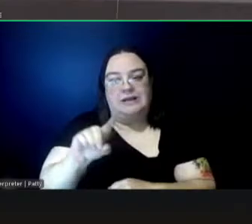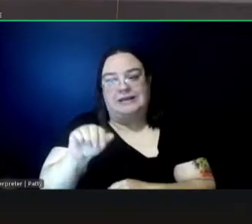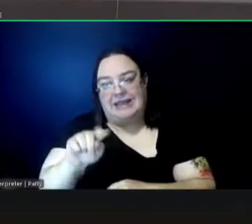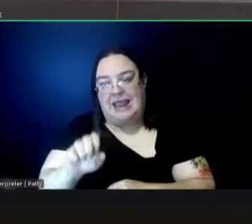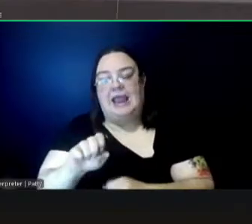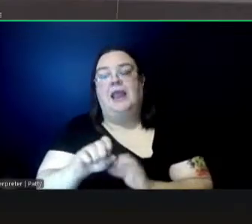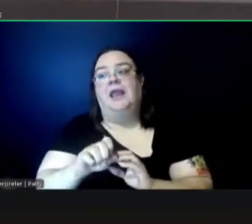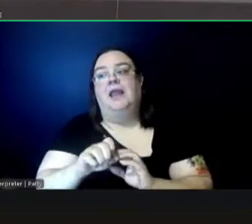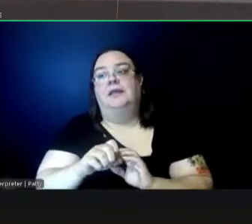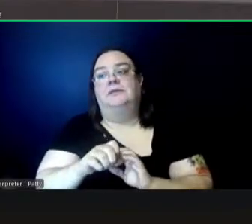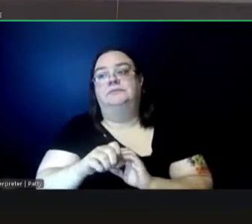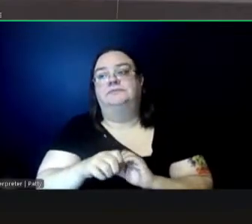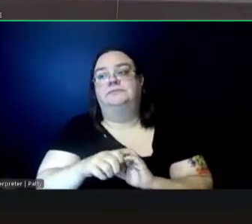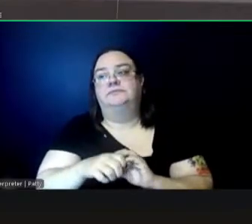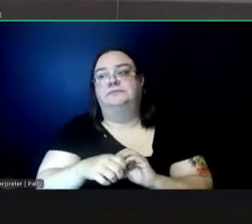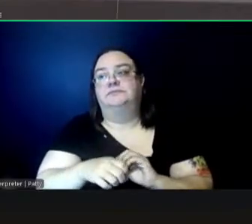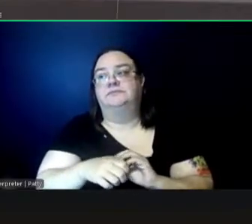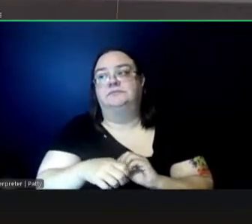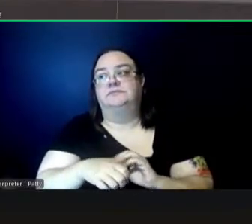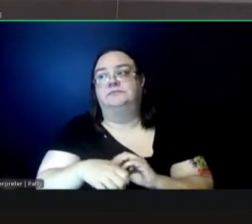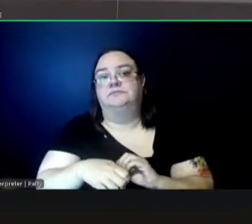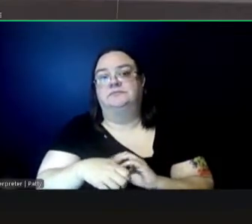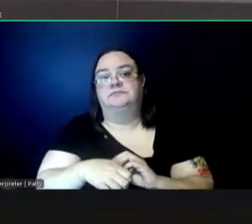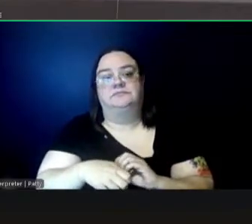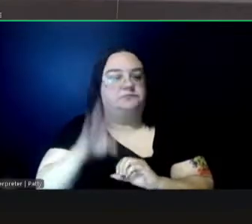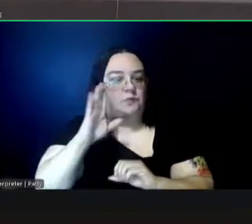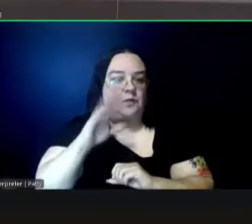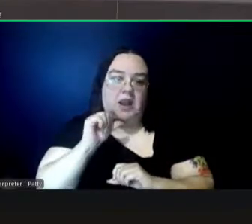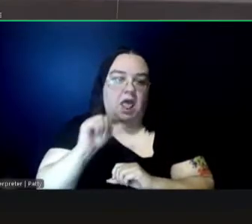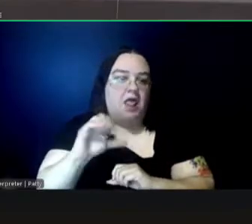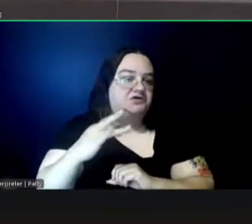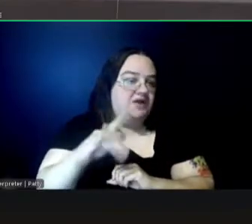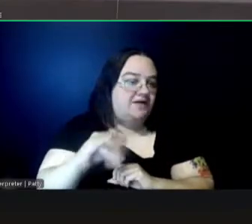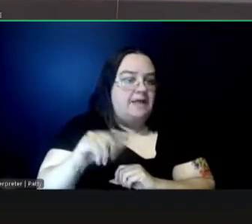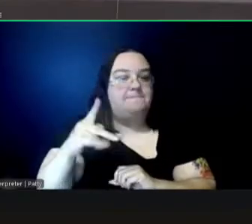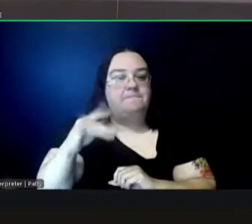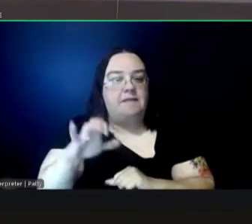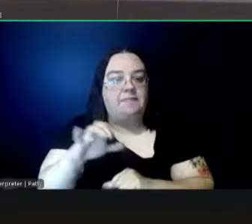likely to be the Cheverly, Public Works Town move-in date.